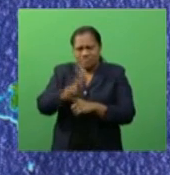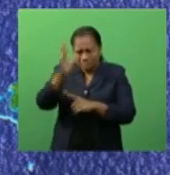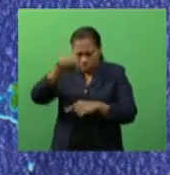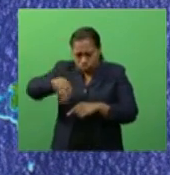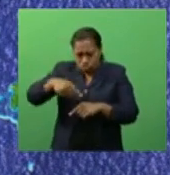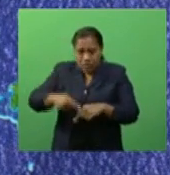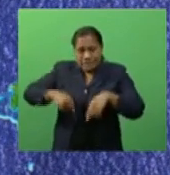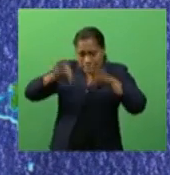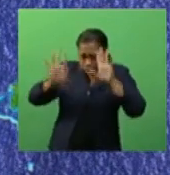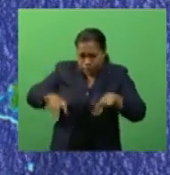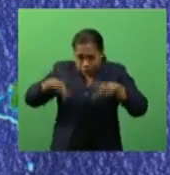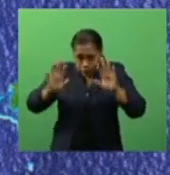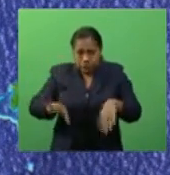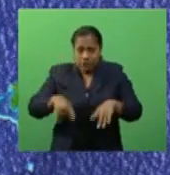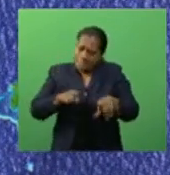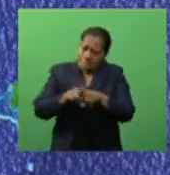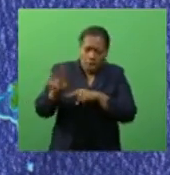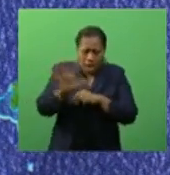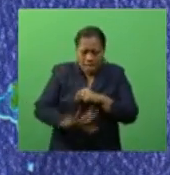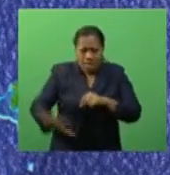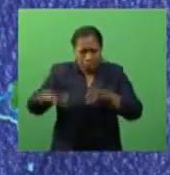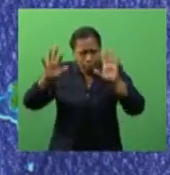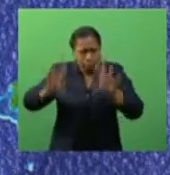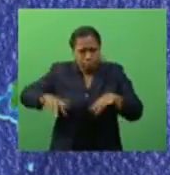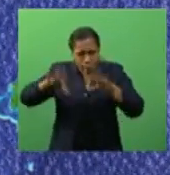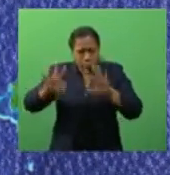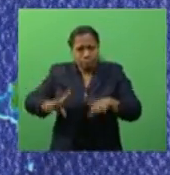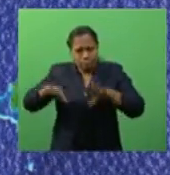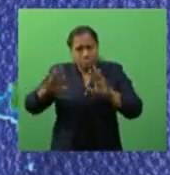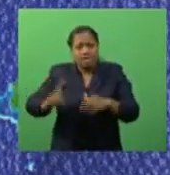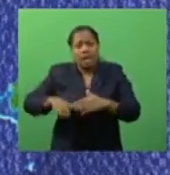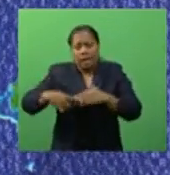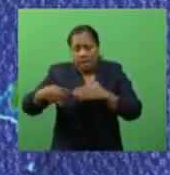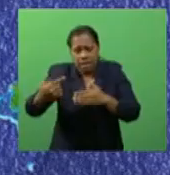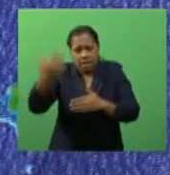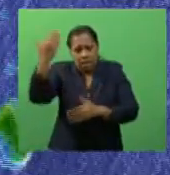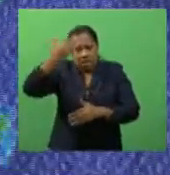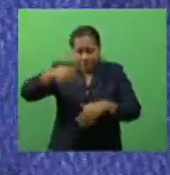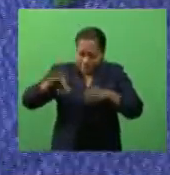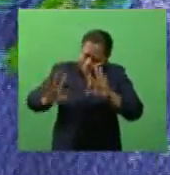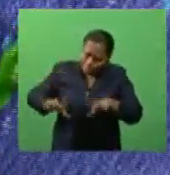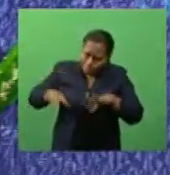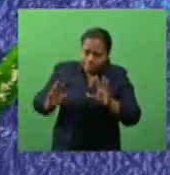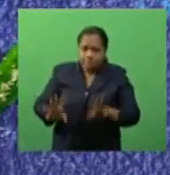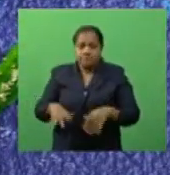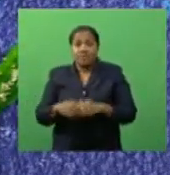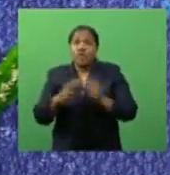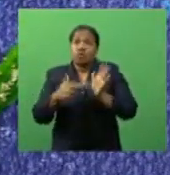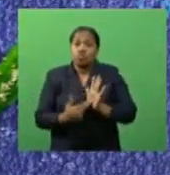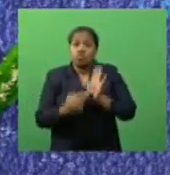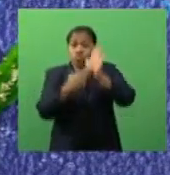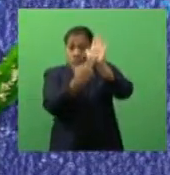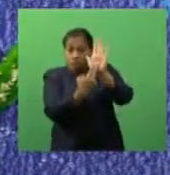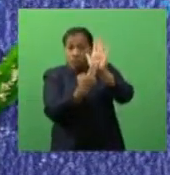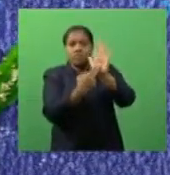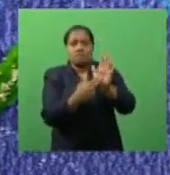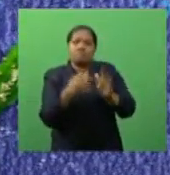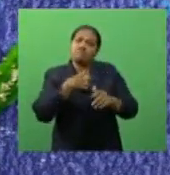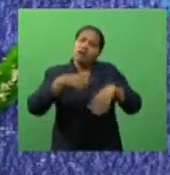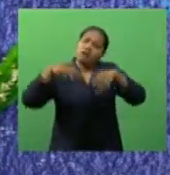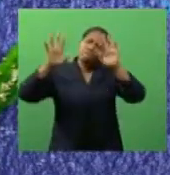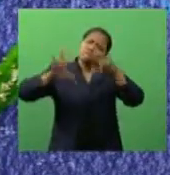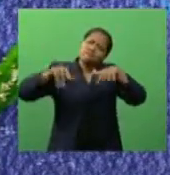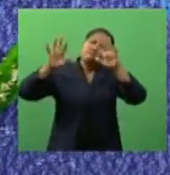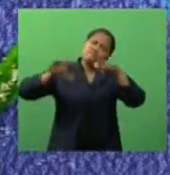rain in most places. Brief showers are forecast for the evening. And looking up north, more rain in the major